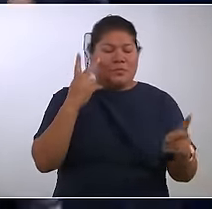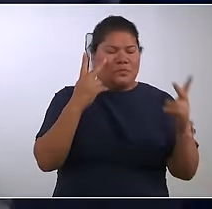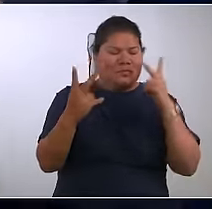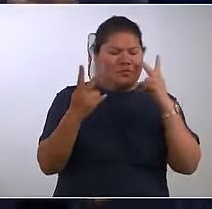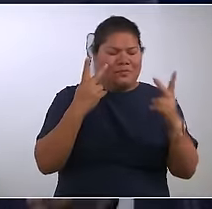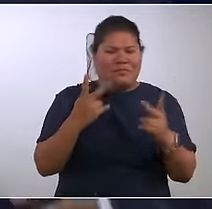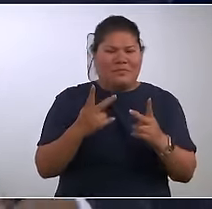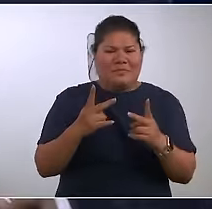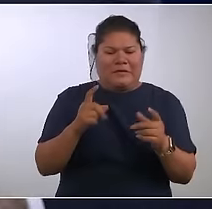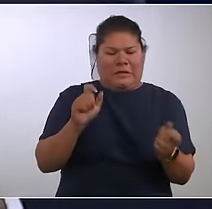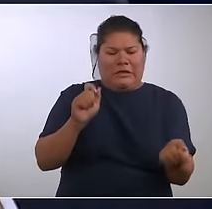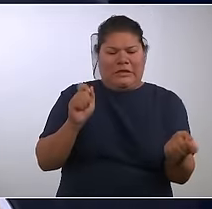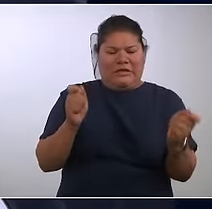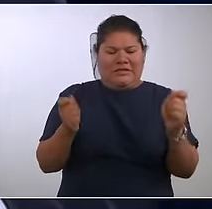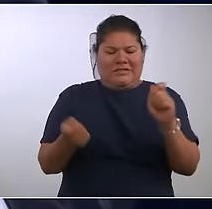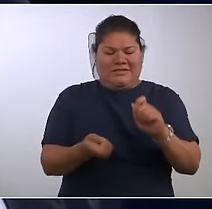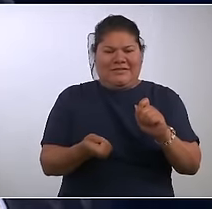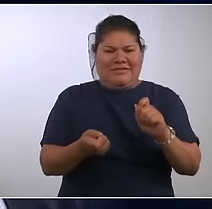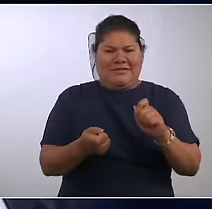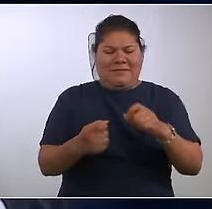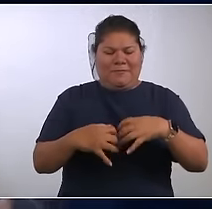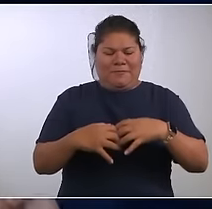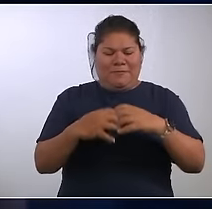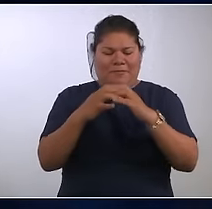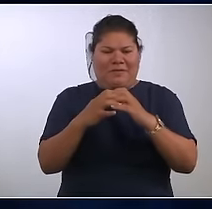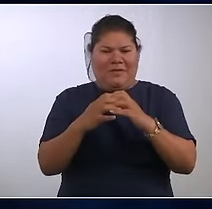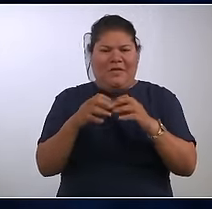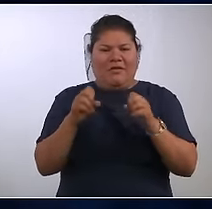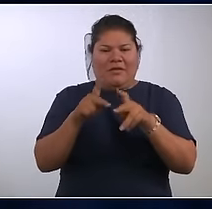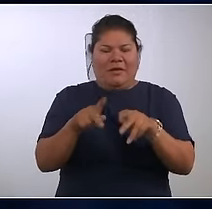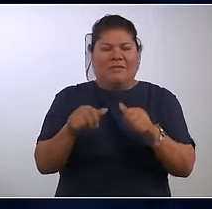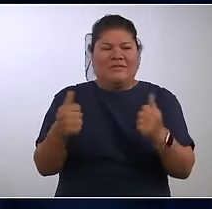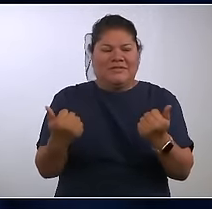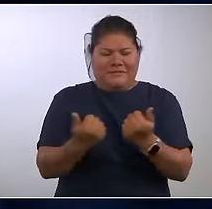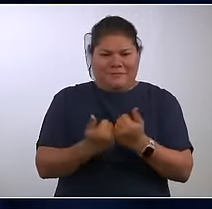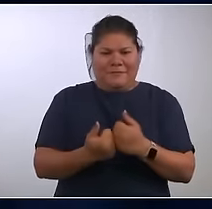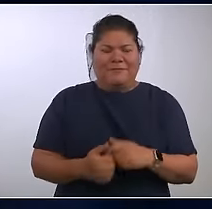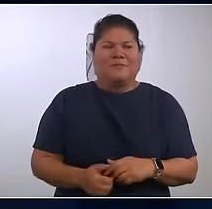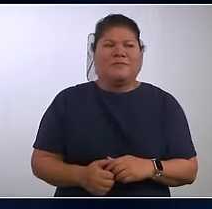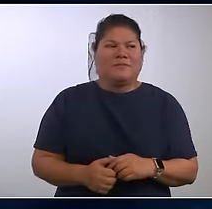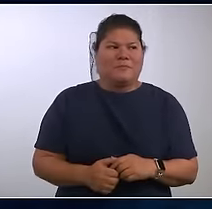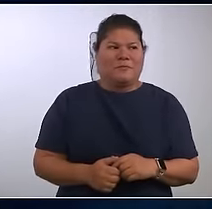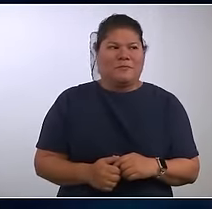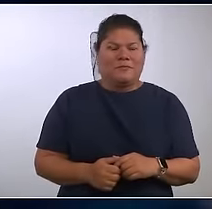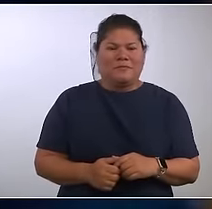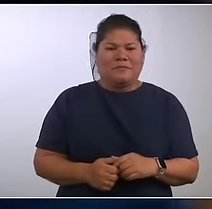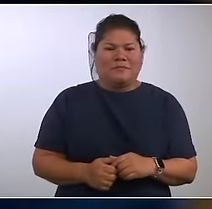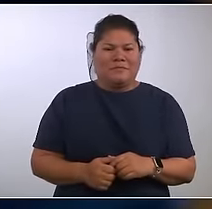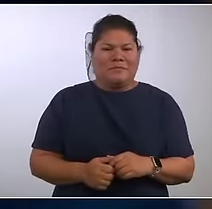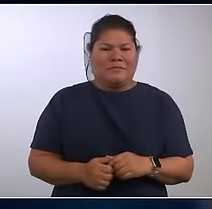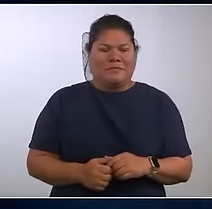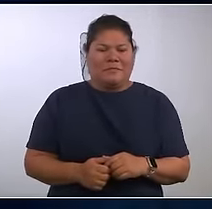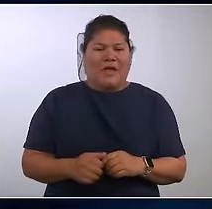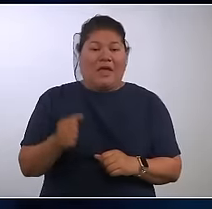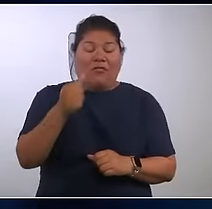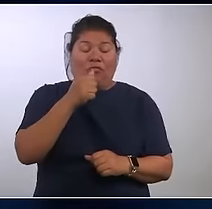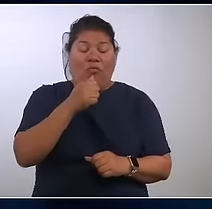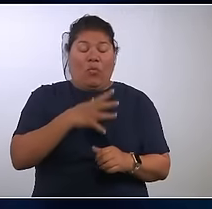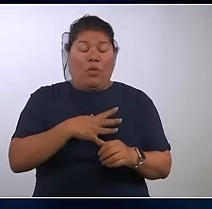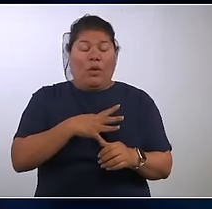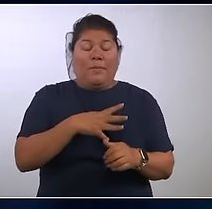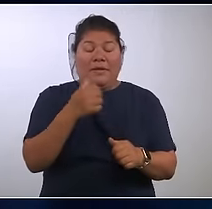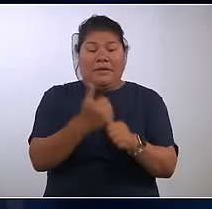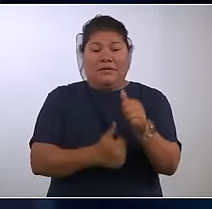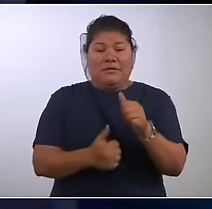una reestructuración, a restructuring de la Asamblea Apostólica, of the Apostolic Assembly. Toda dorca, every